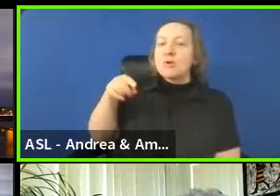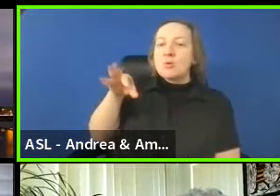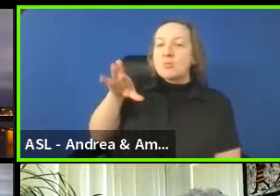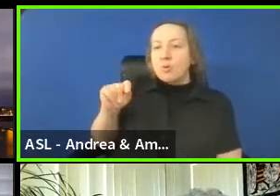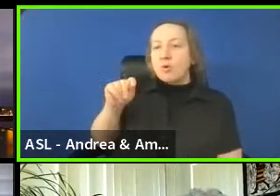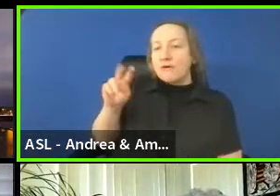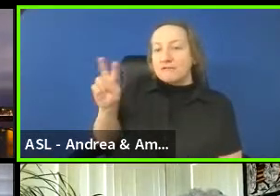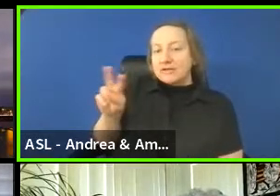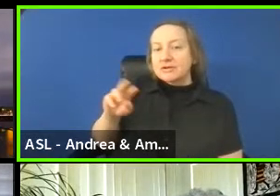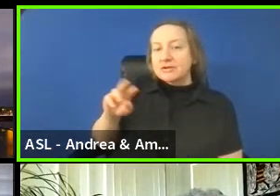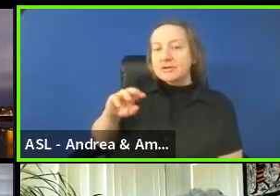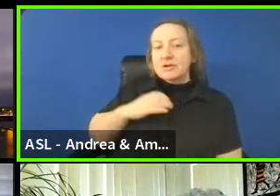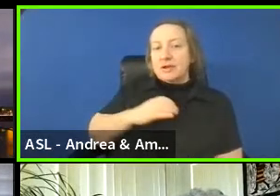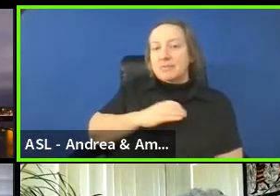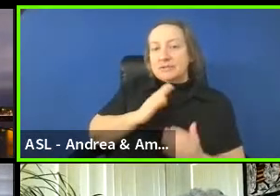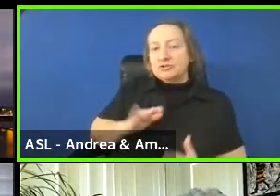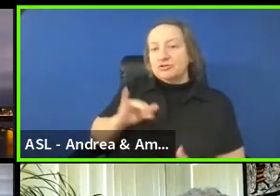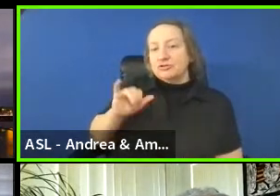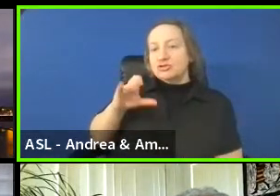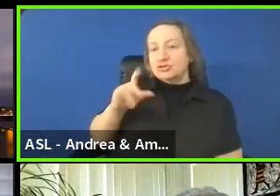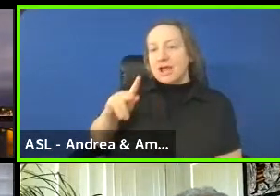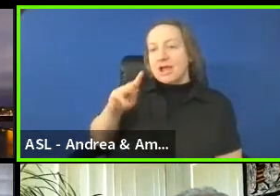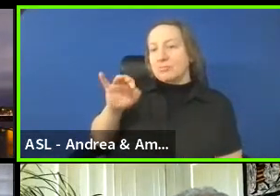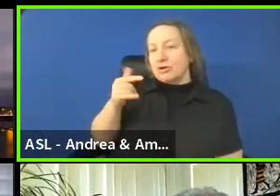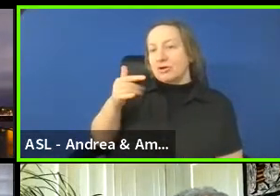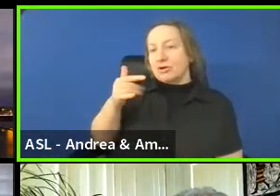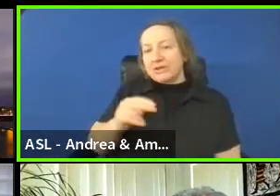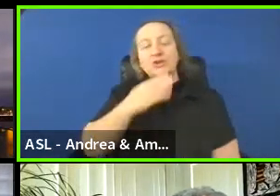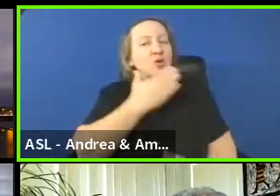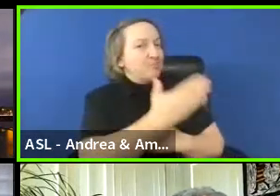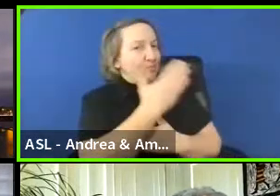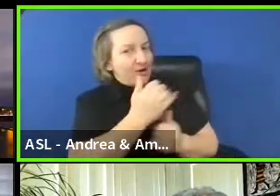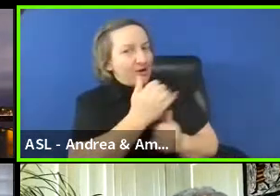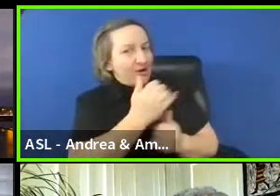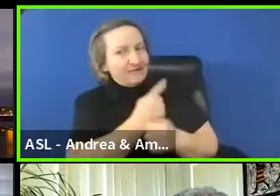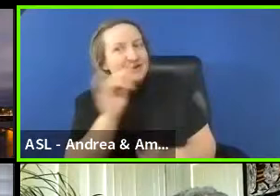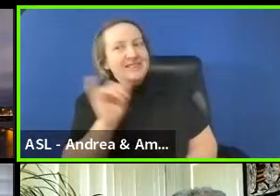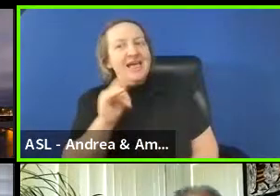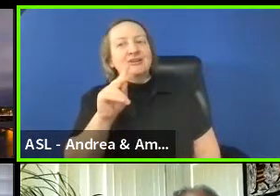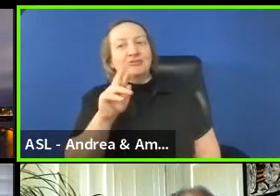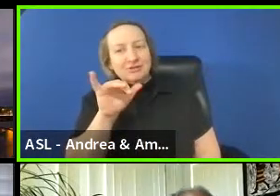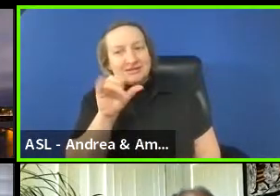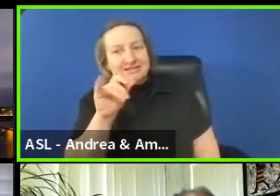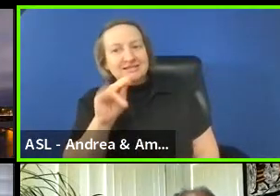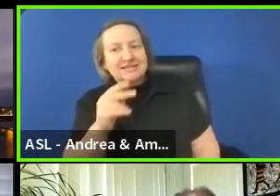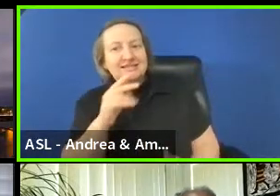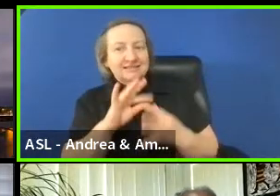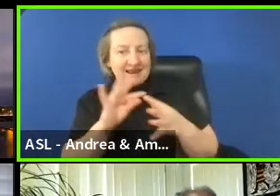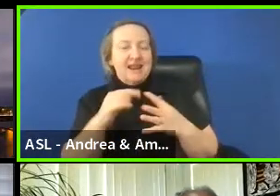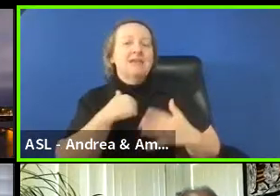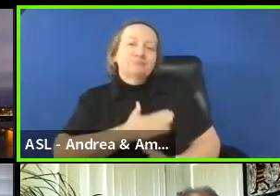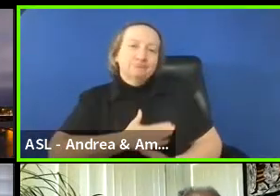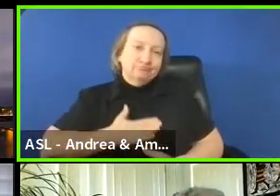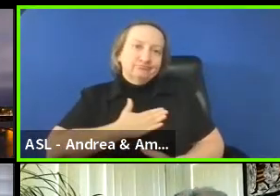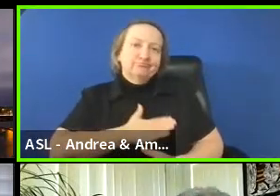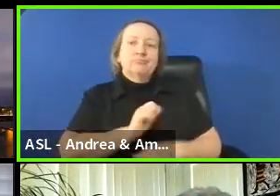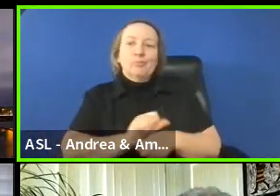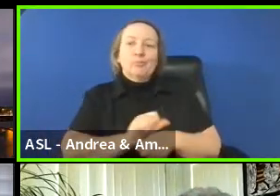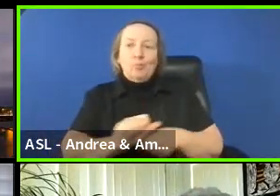Commissioner Jack Berkman. Good morning, everyone. Just like Kristen said, really appreciate the work that's going